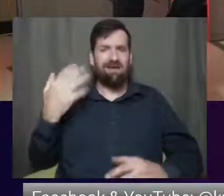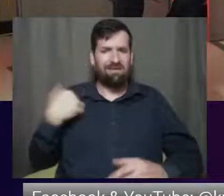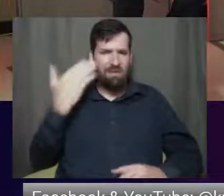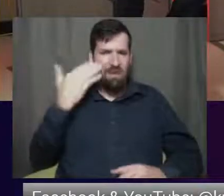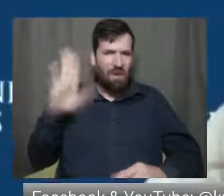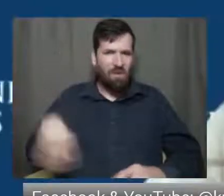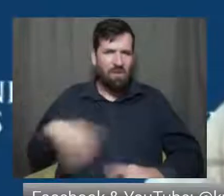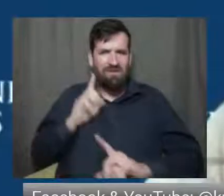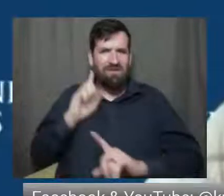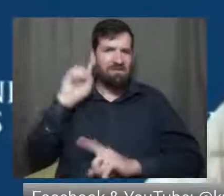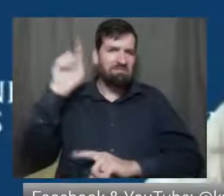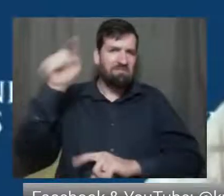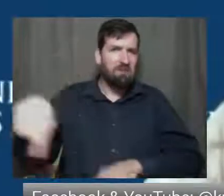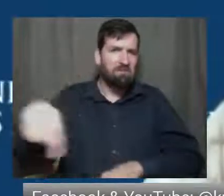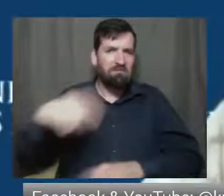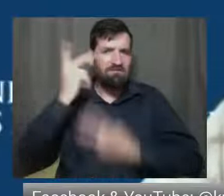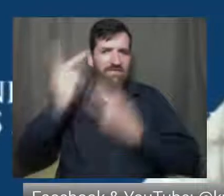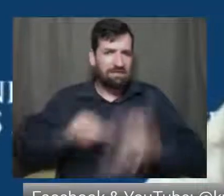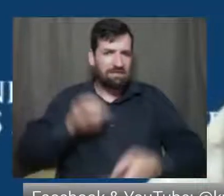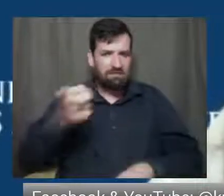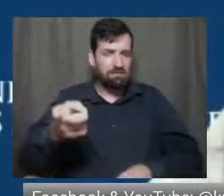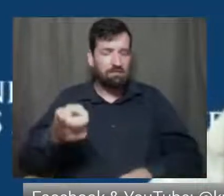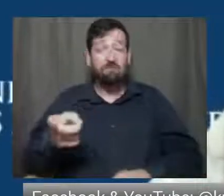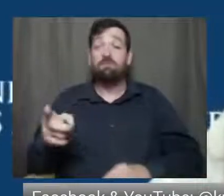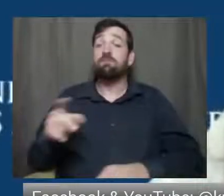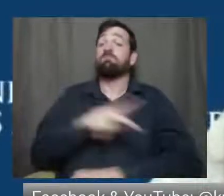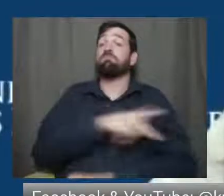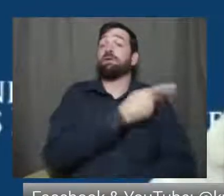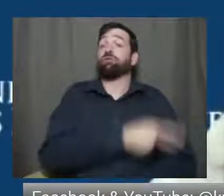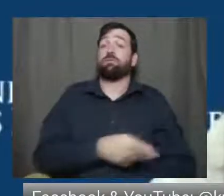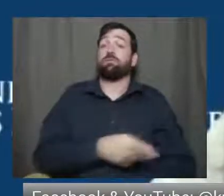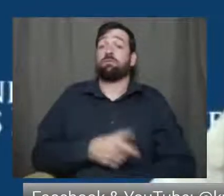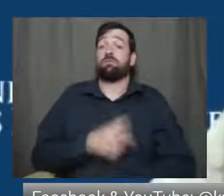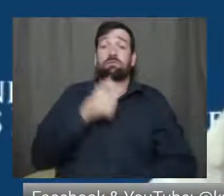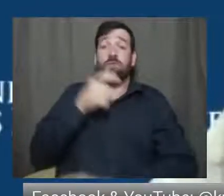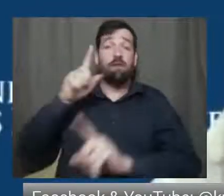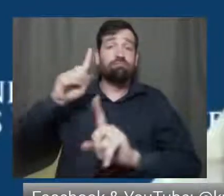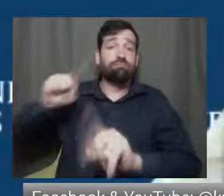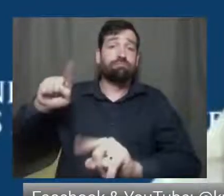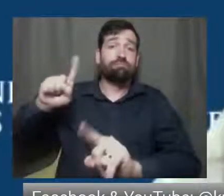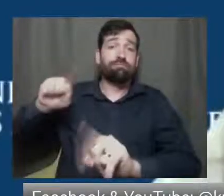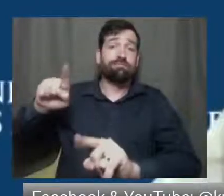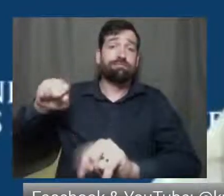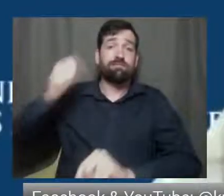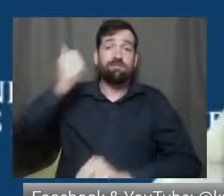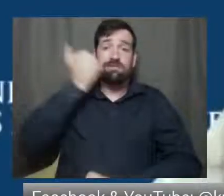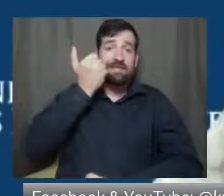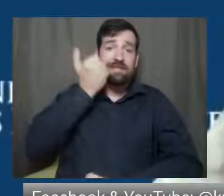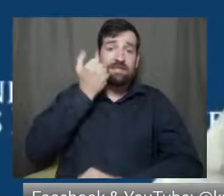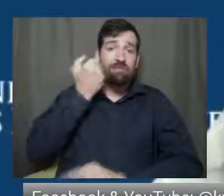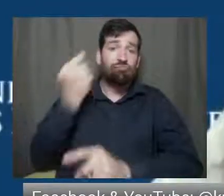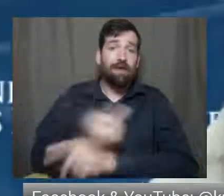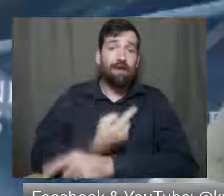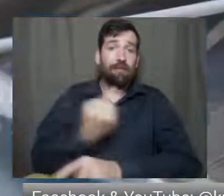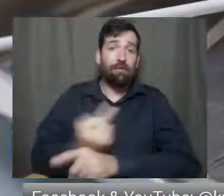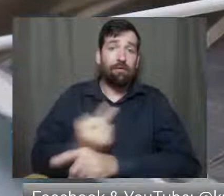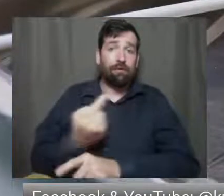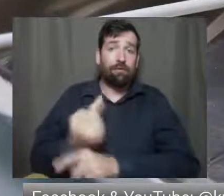point? So patients that do not go to the dentist in a regular